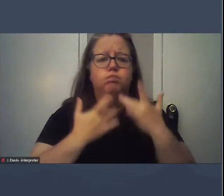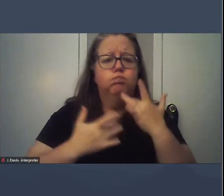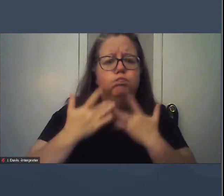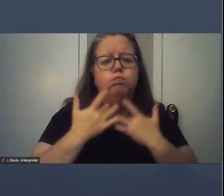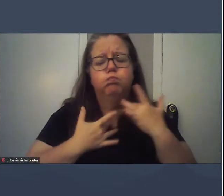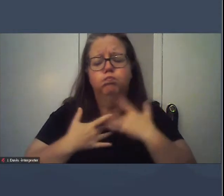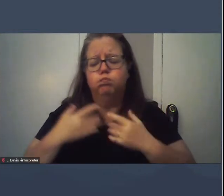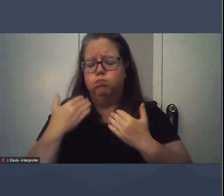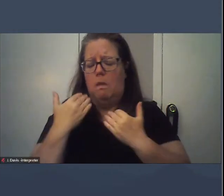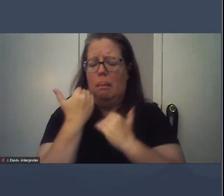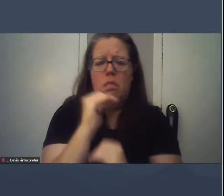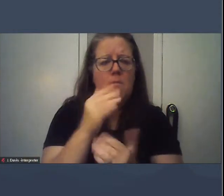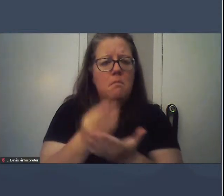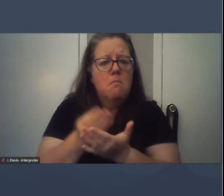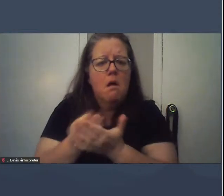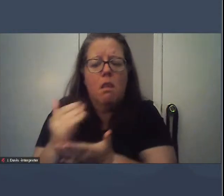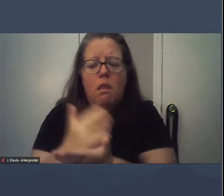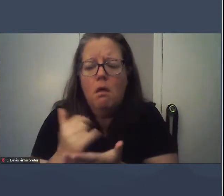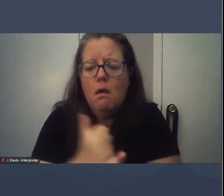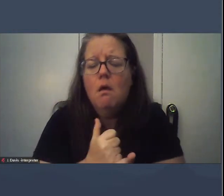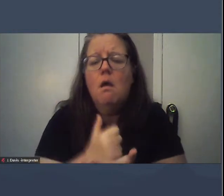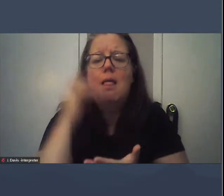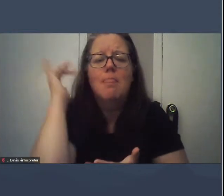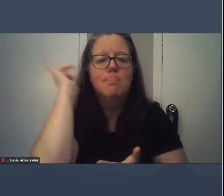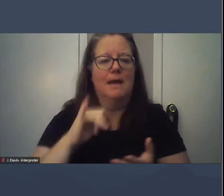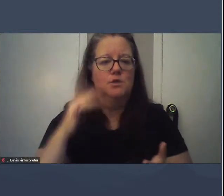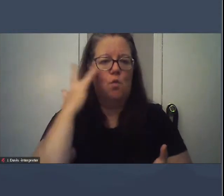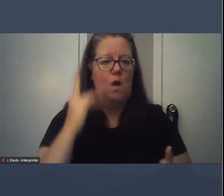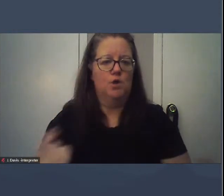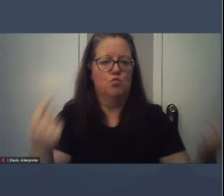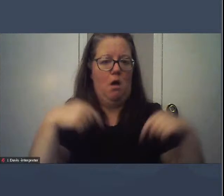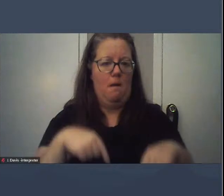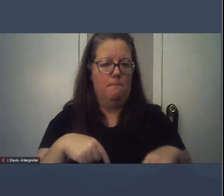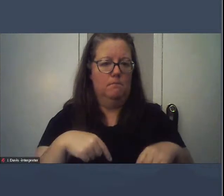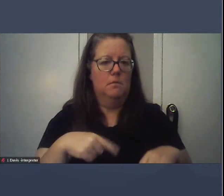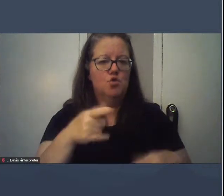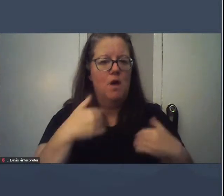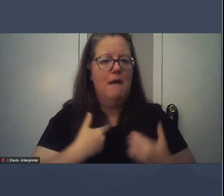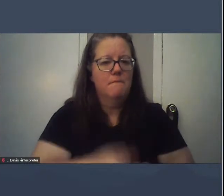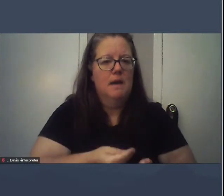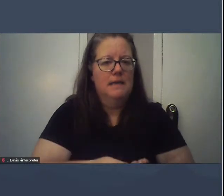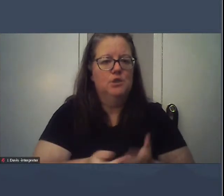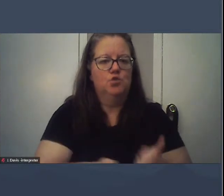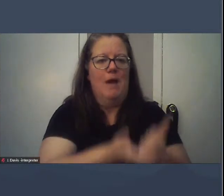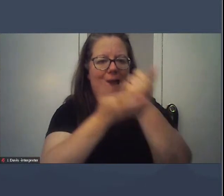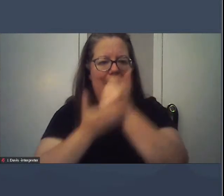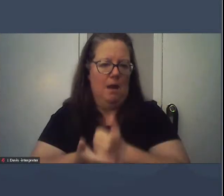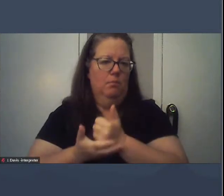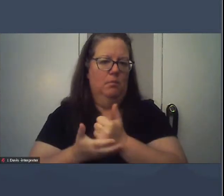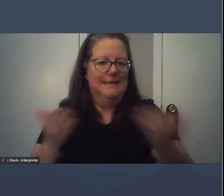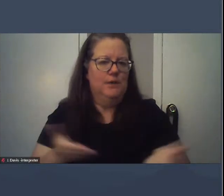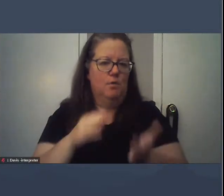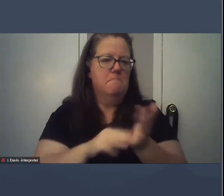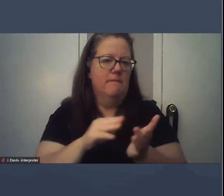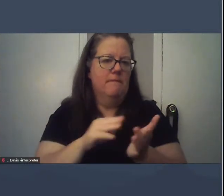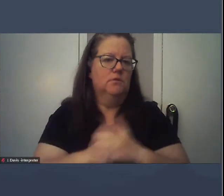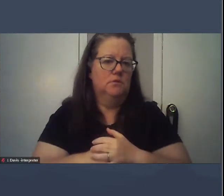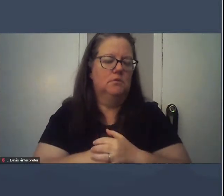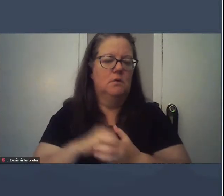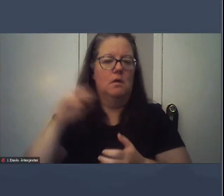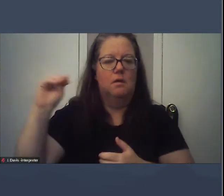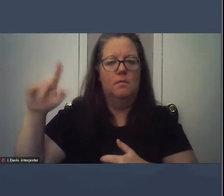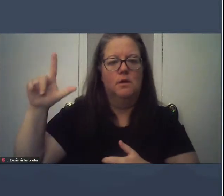got to take care of that. That's why, since you all are here, y'all got some money, bring us some here. Like gas and